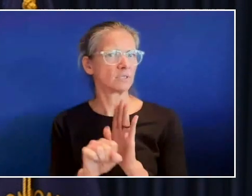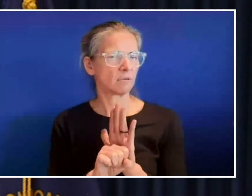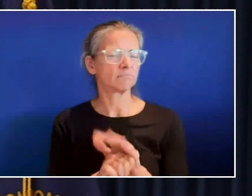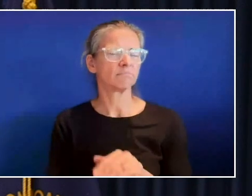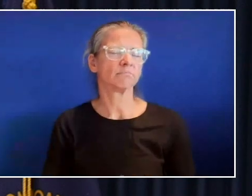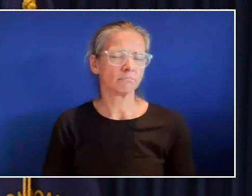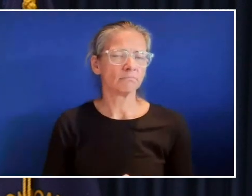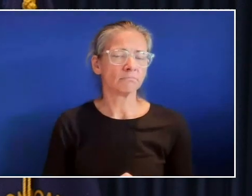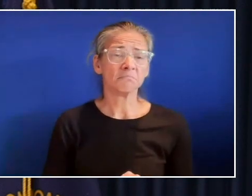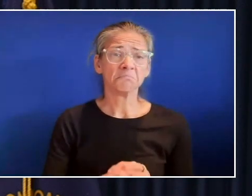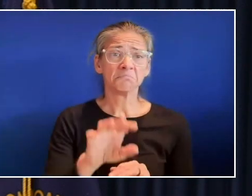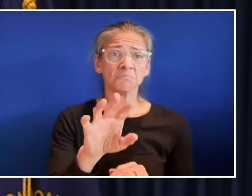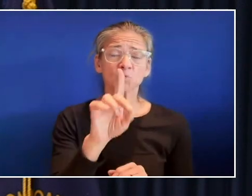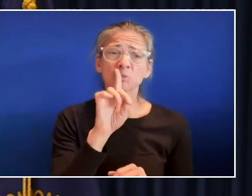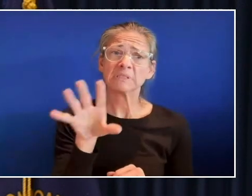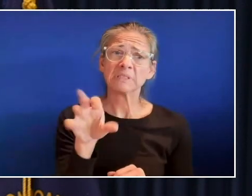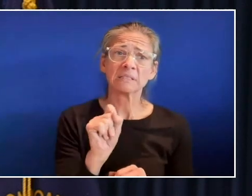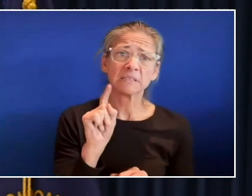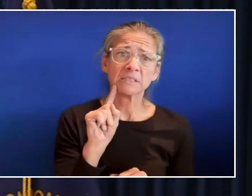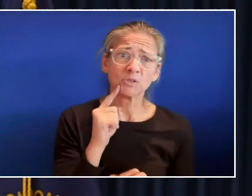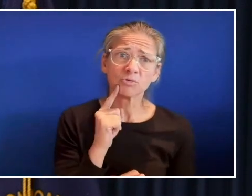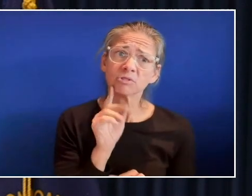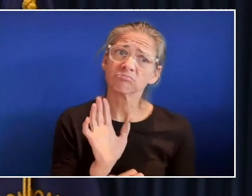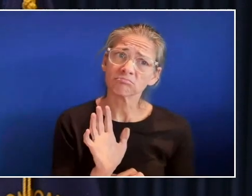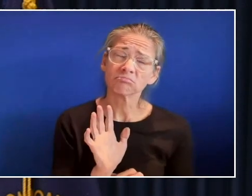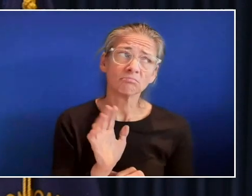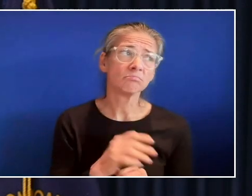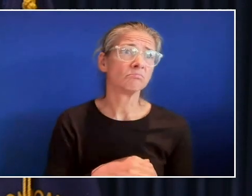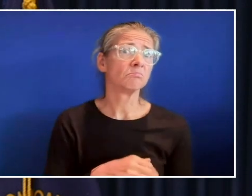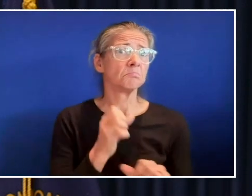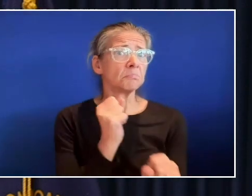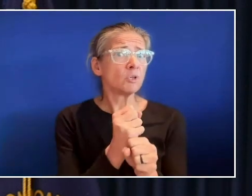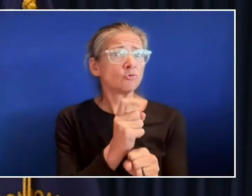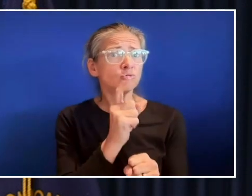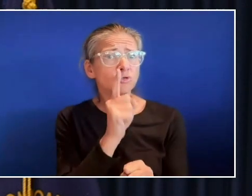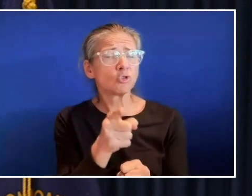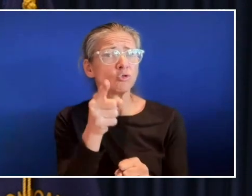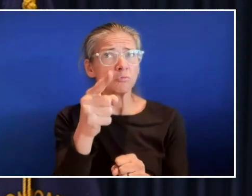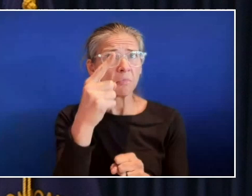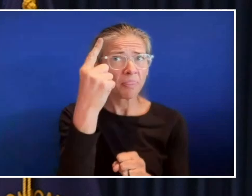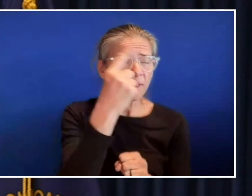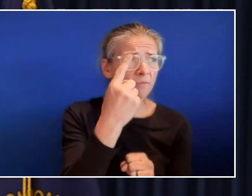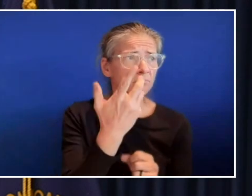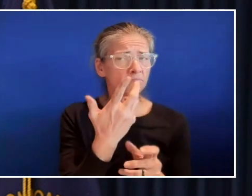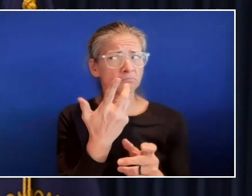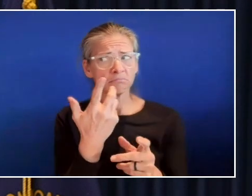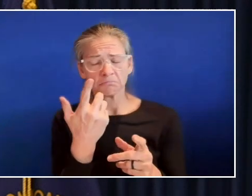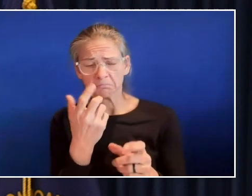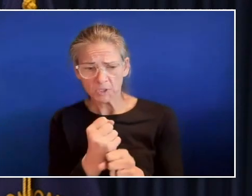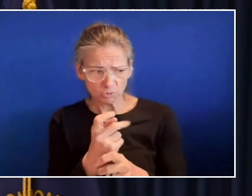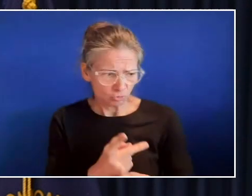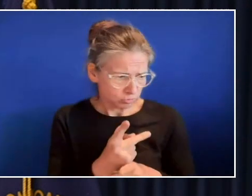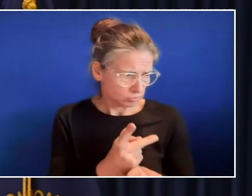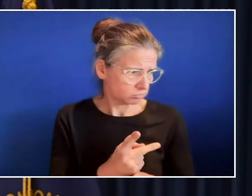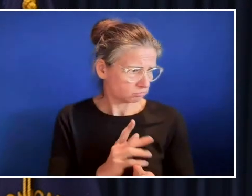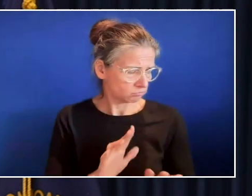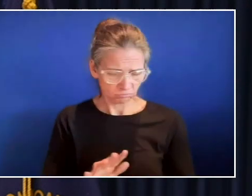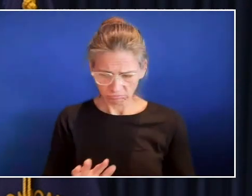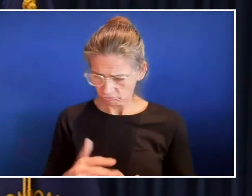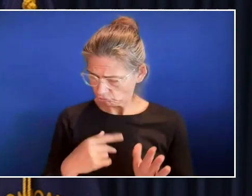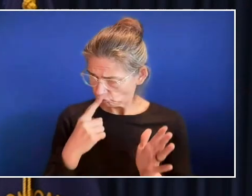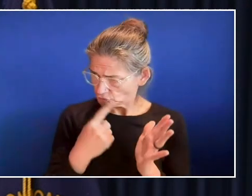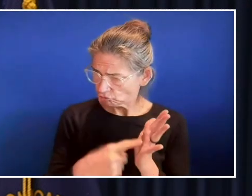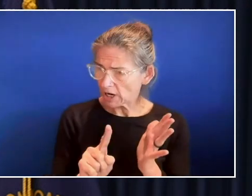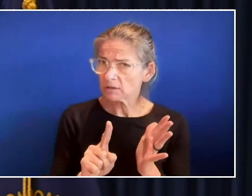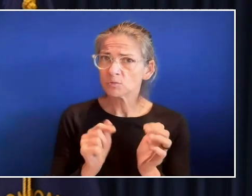state. We ought to take this seriously. We ought to make sure that we are diligent and vigilant, and we ought to make sure